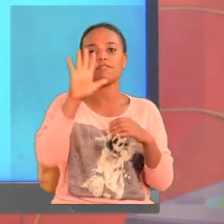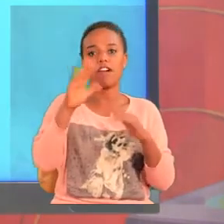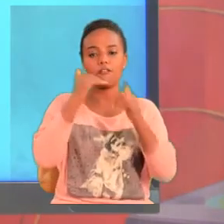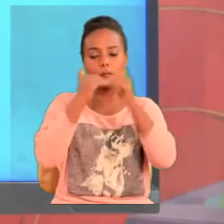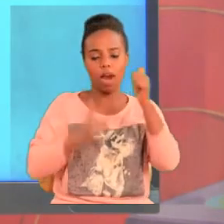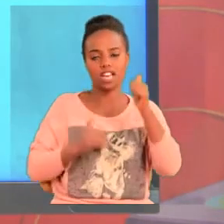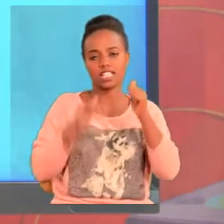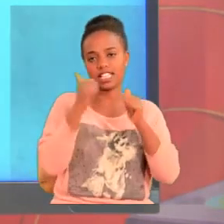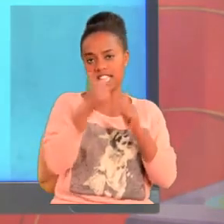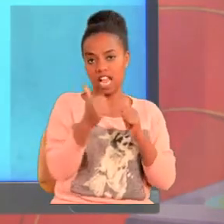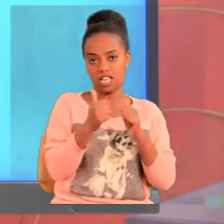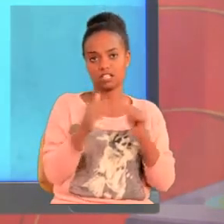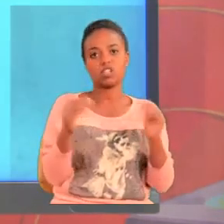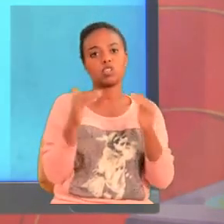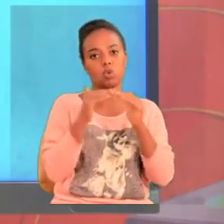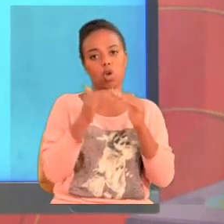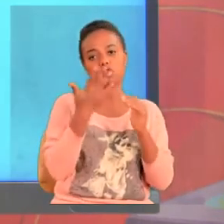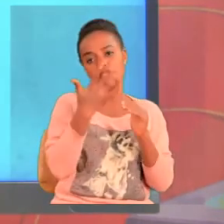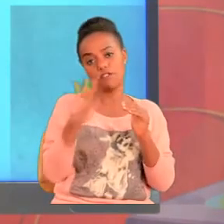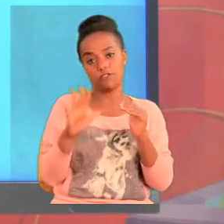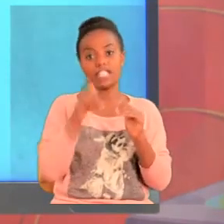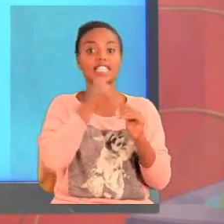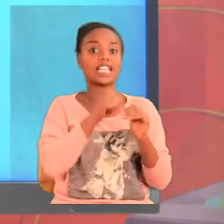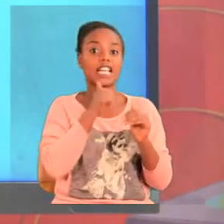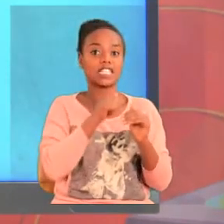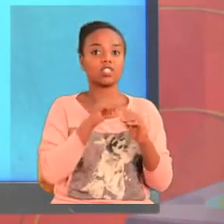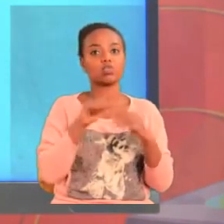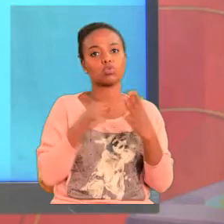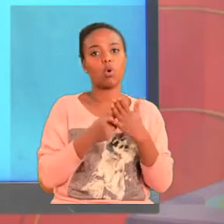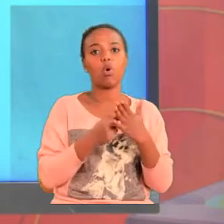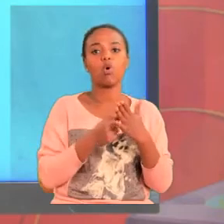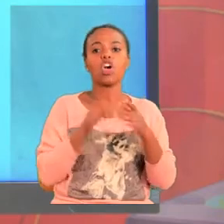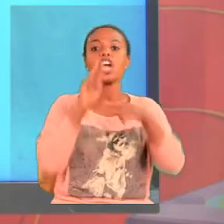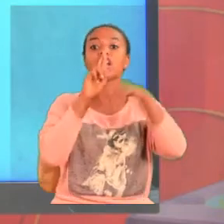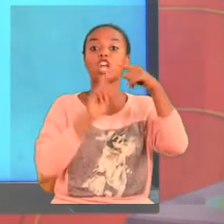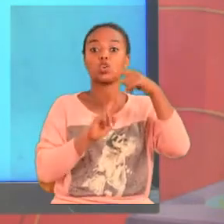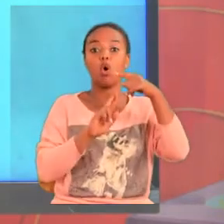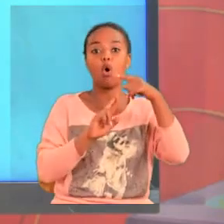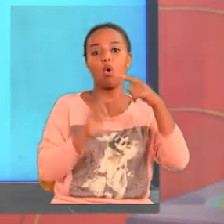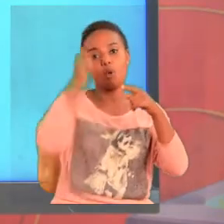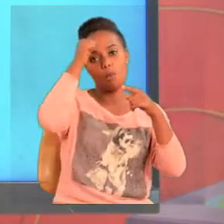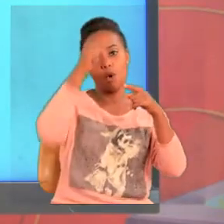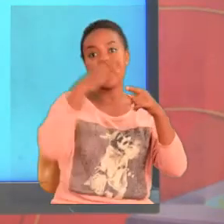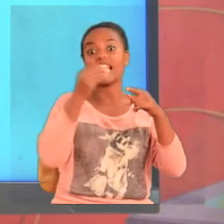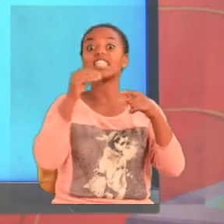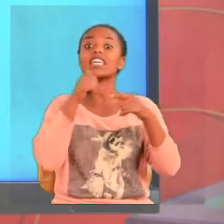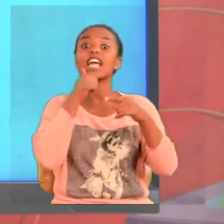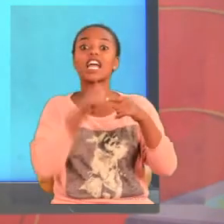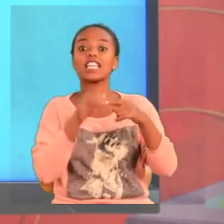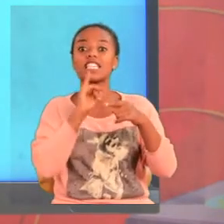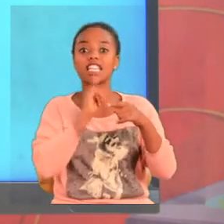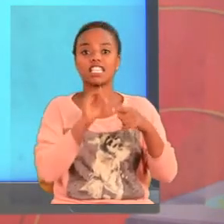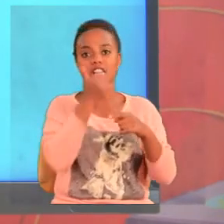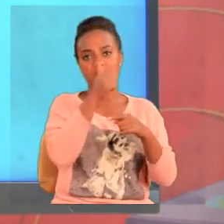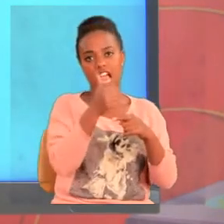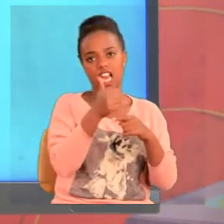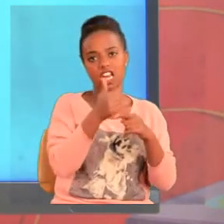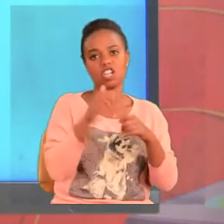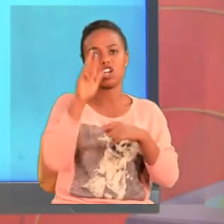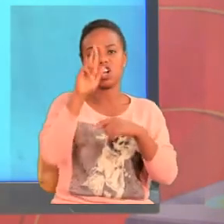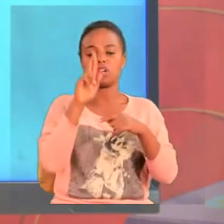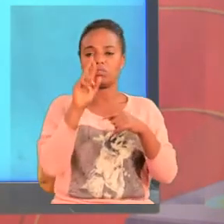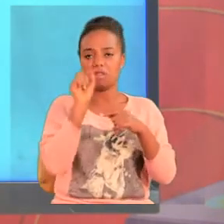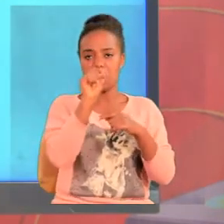15. Therefore, the ratio of boys to girls is 10 ratio 15. When we write ratio, we have